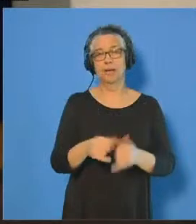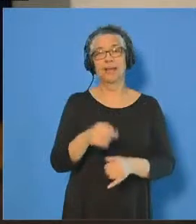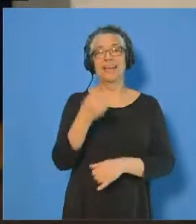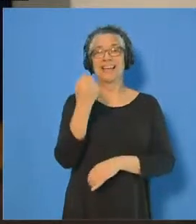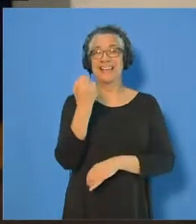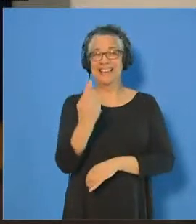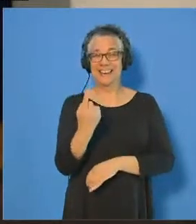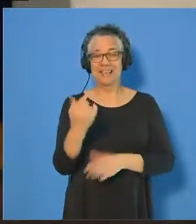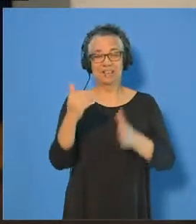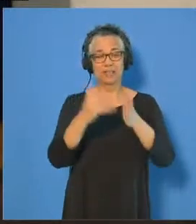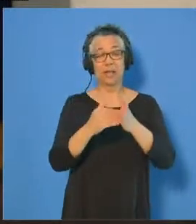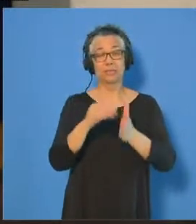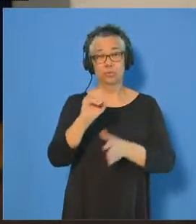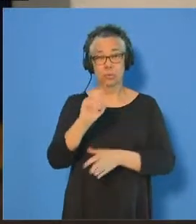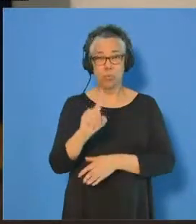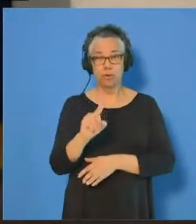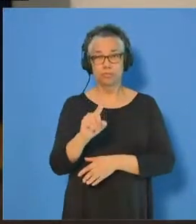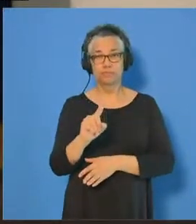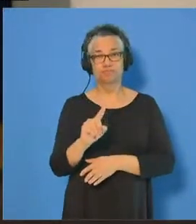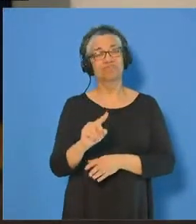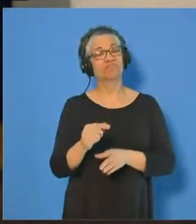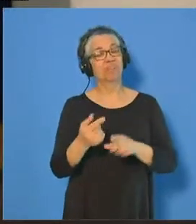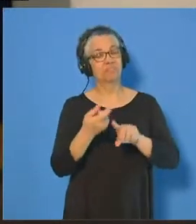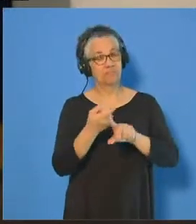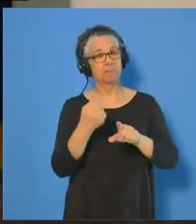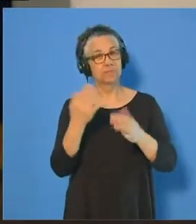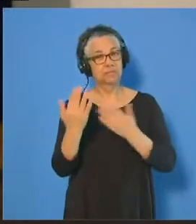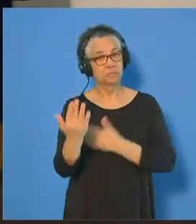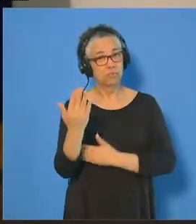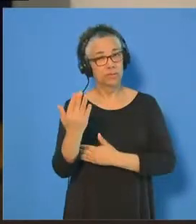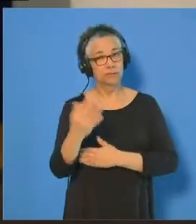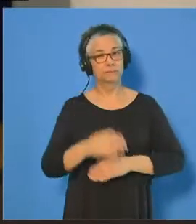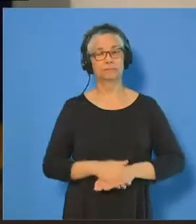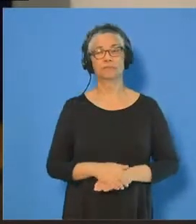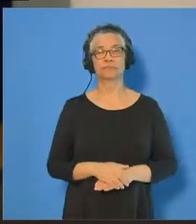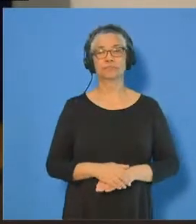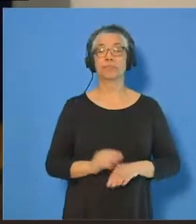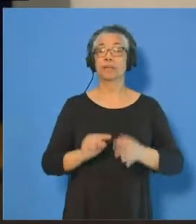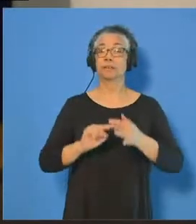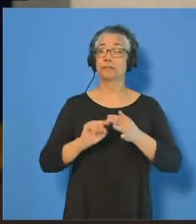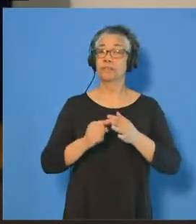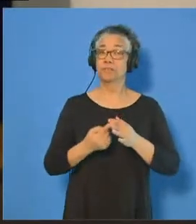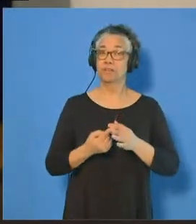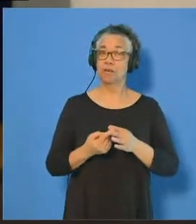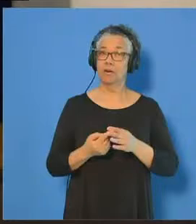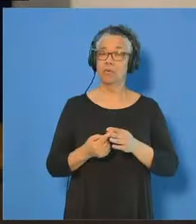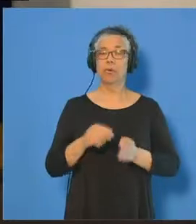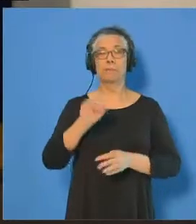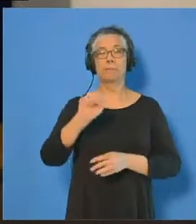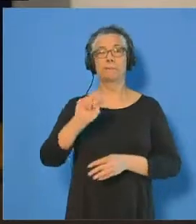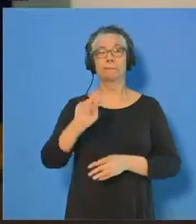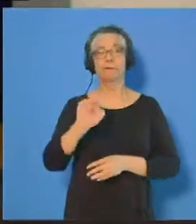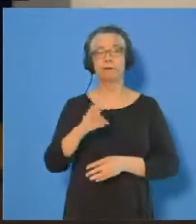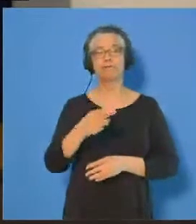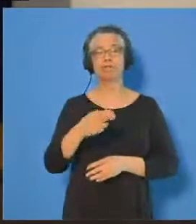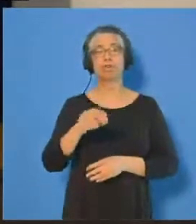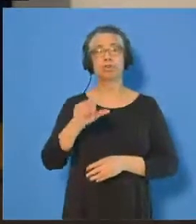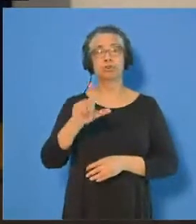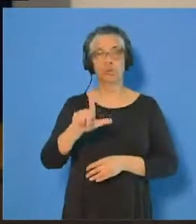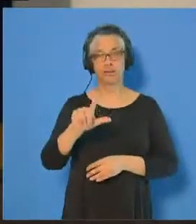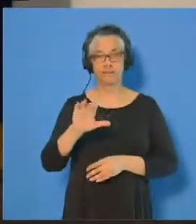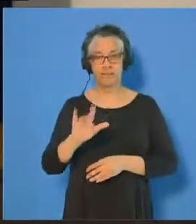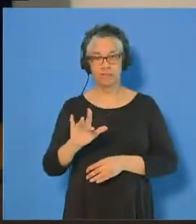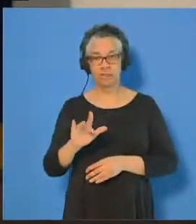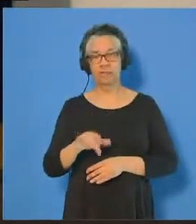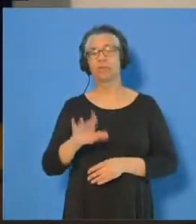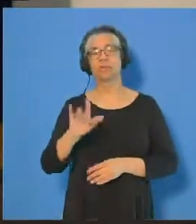11,001 as of this morning. Since the launch of the fund on March 25th,